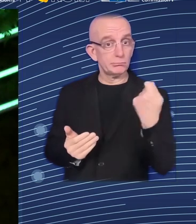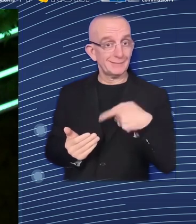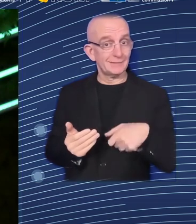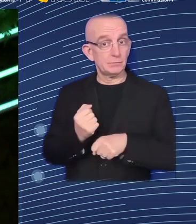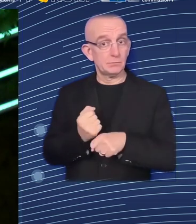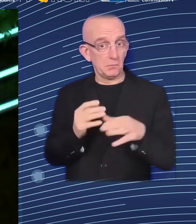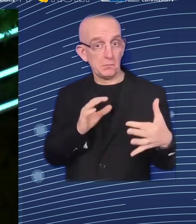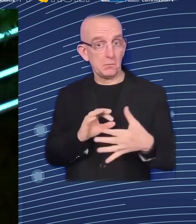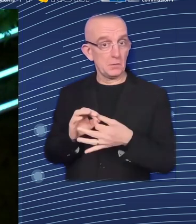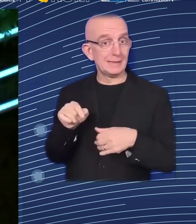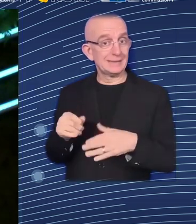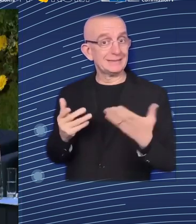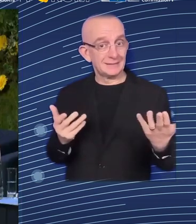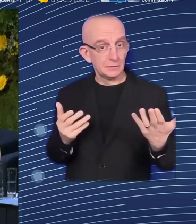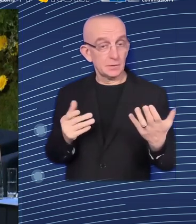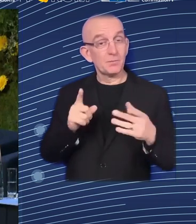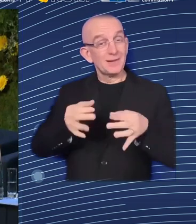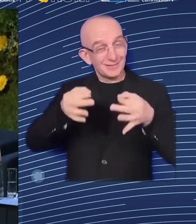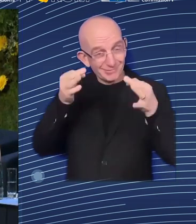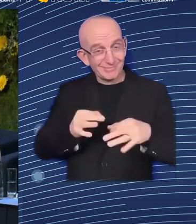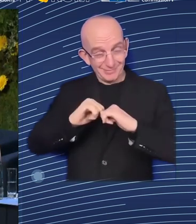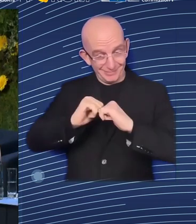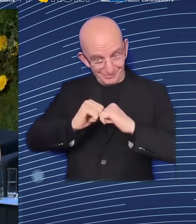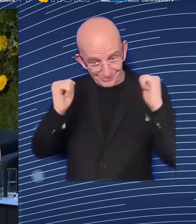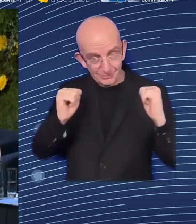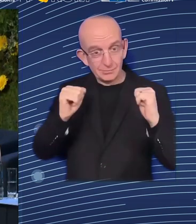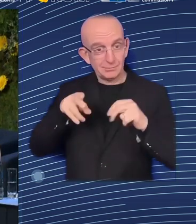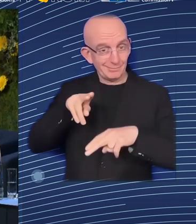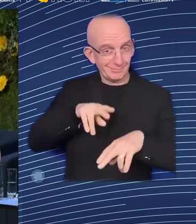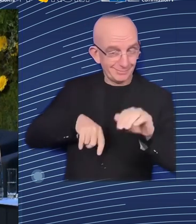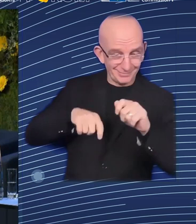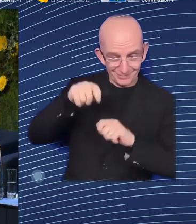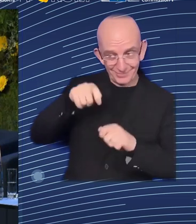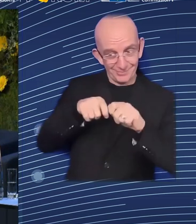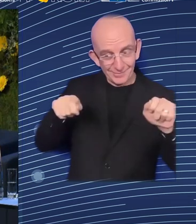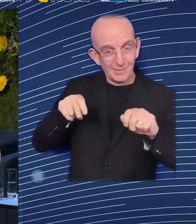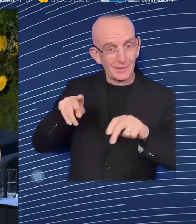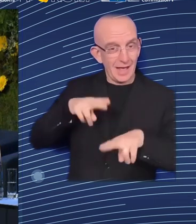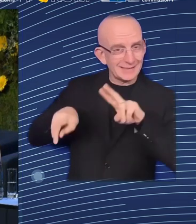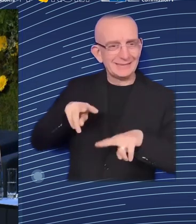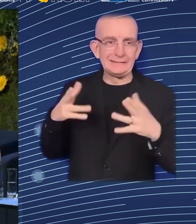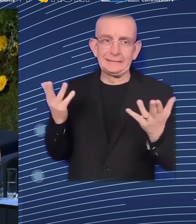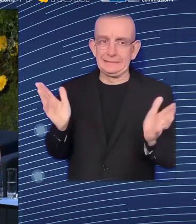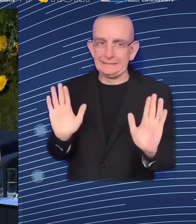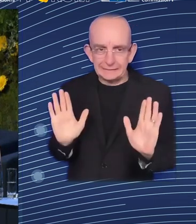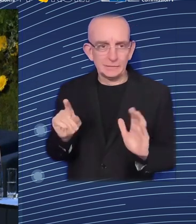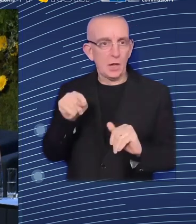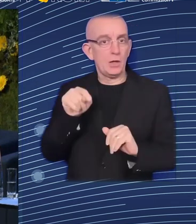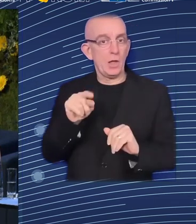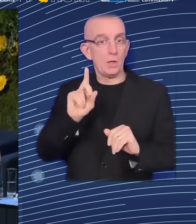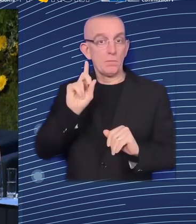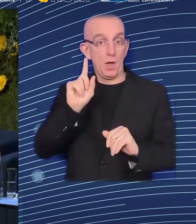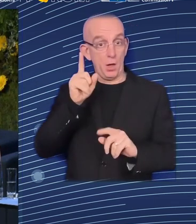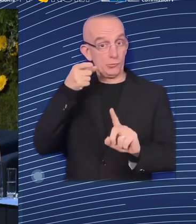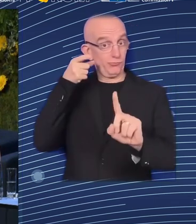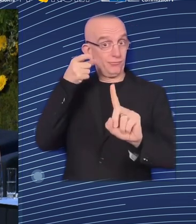seen that seems promising. Jakub. Also, I think you really need to think about the settings for recruitment. I'm going to give